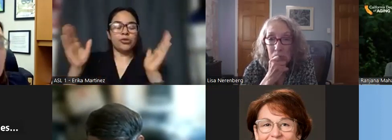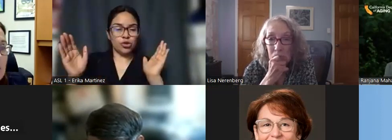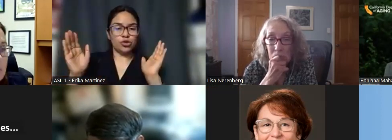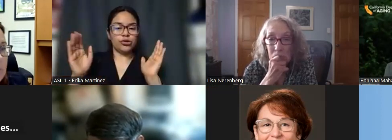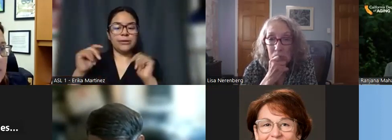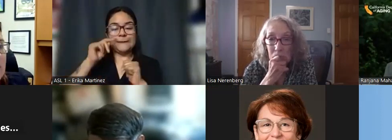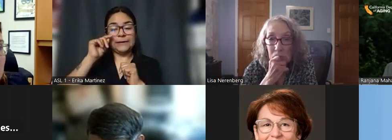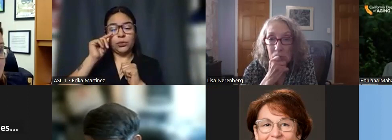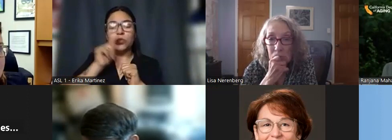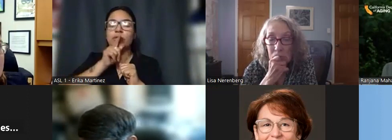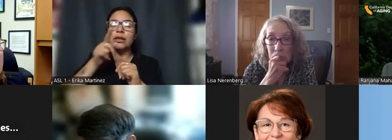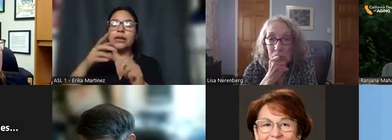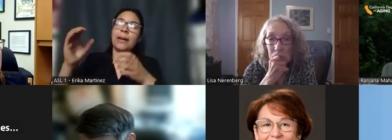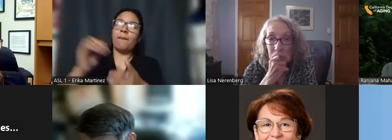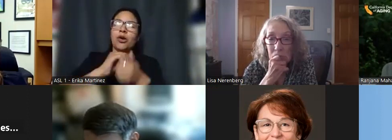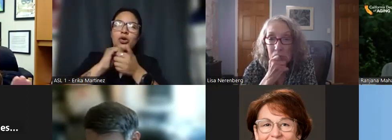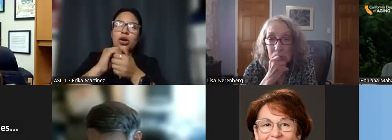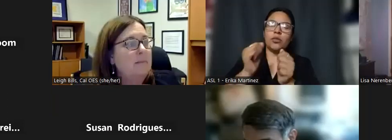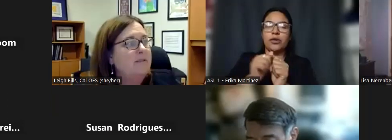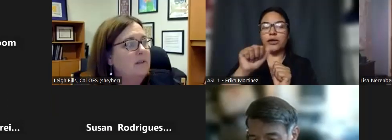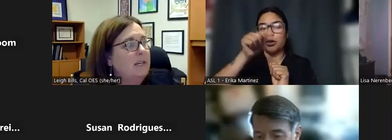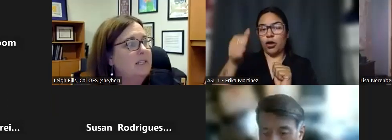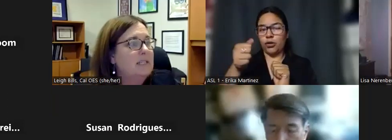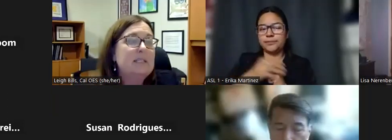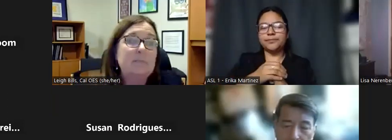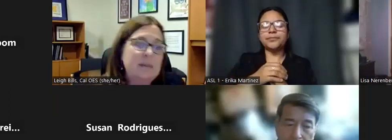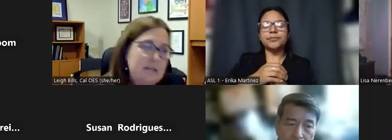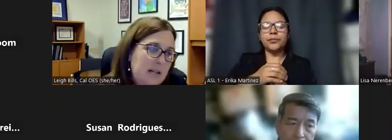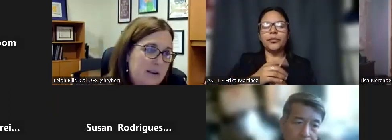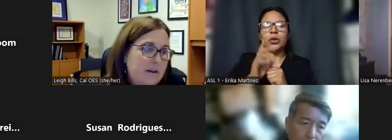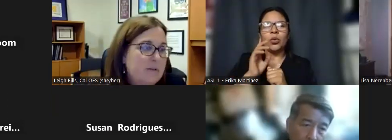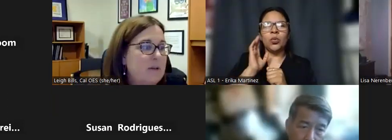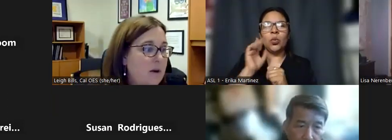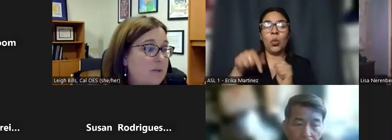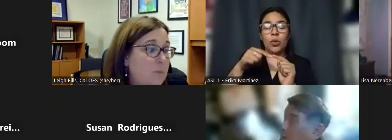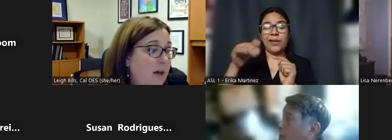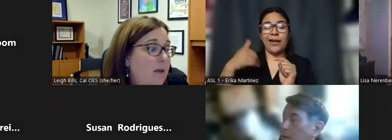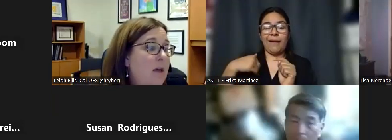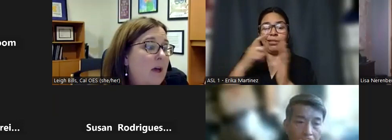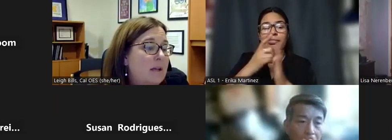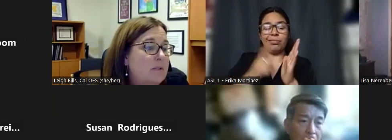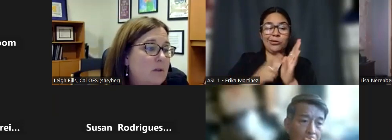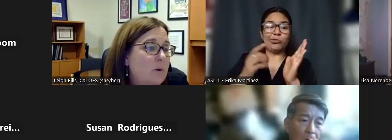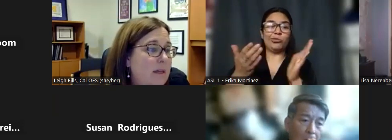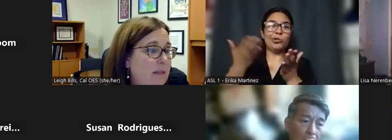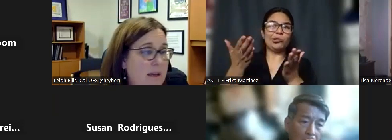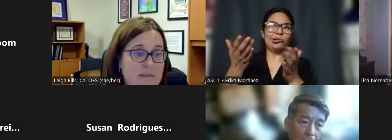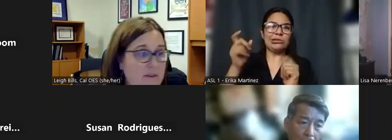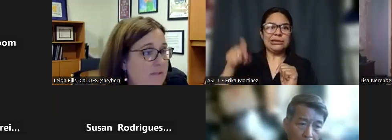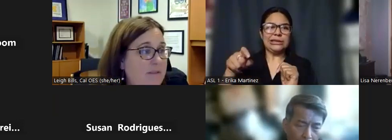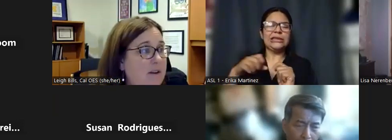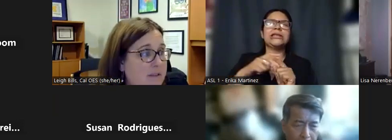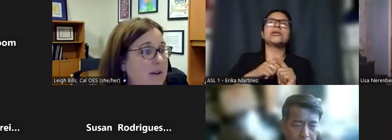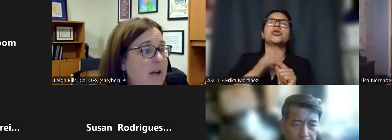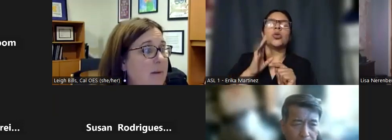providers partner with an advocate because we have people coming for legal assistance, but they need a lot of other care as well. And so that's